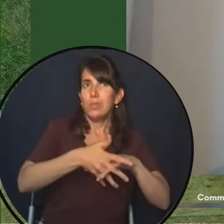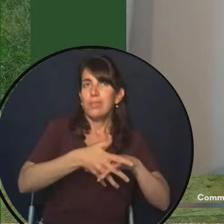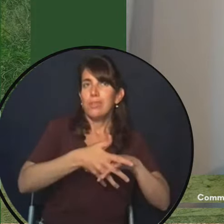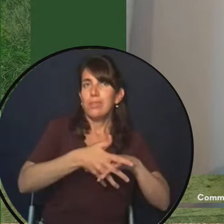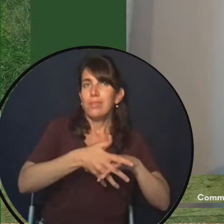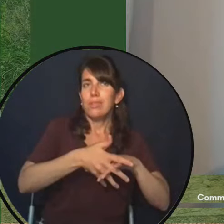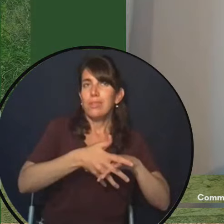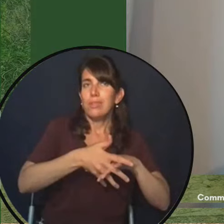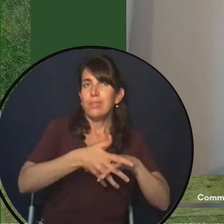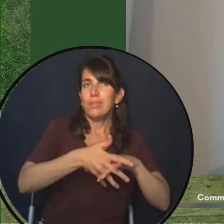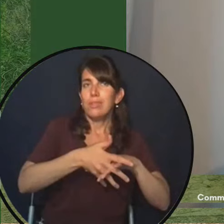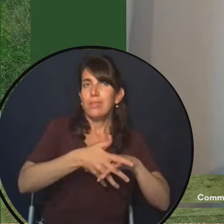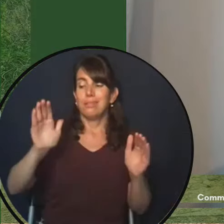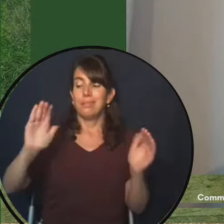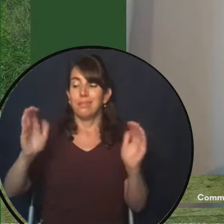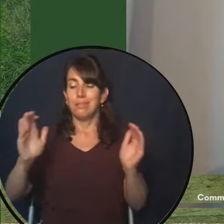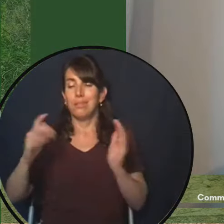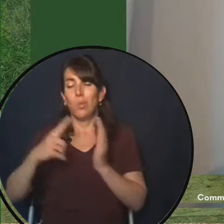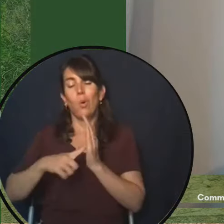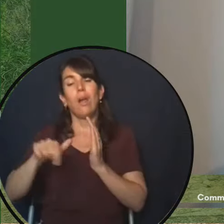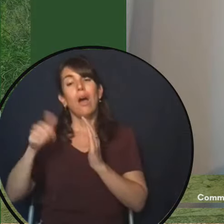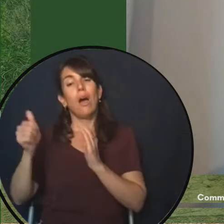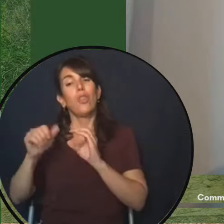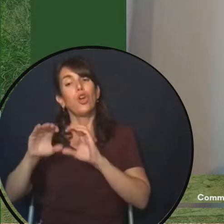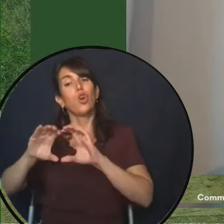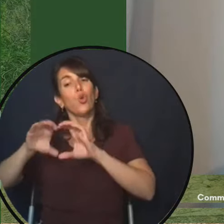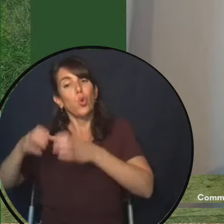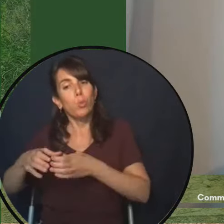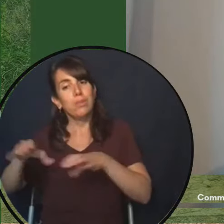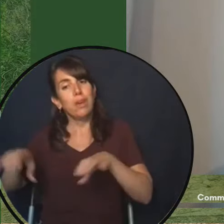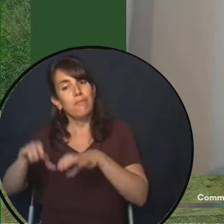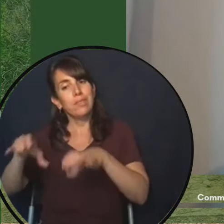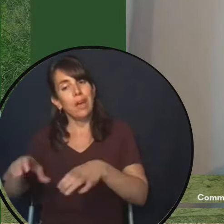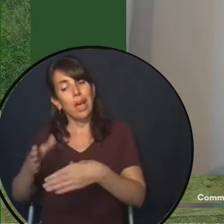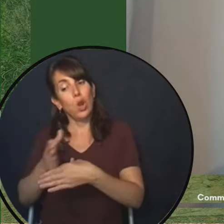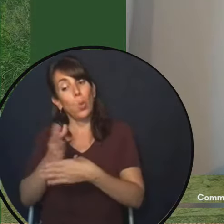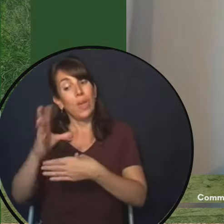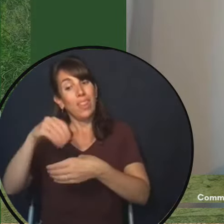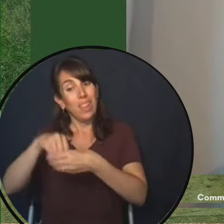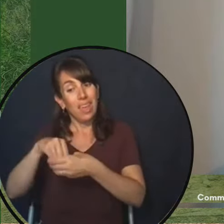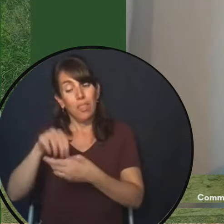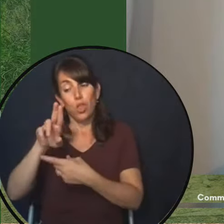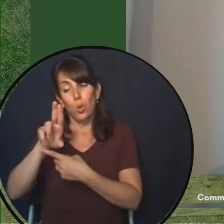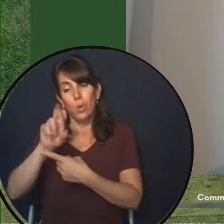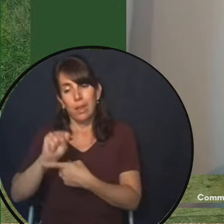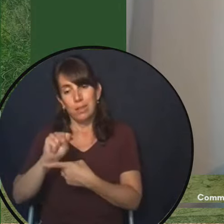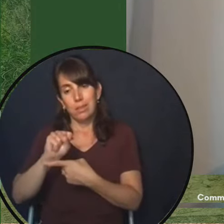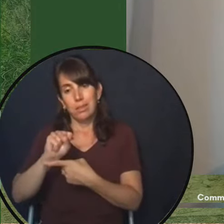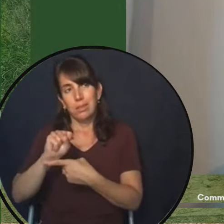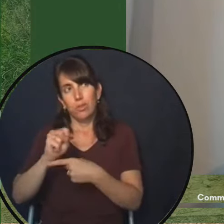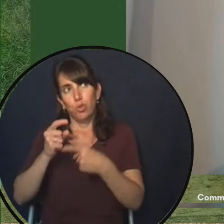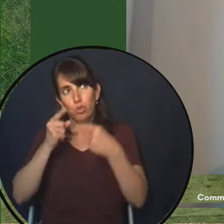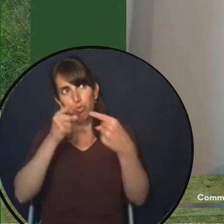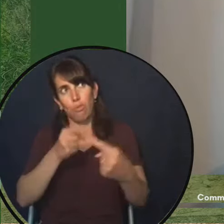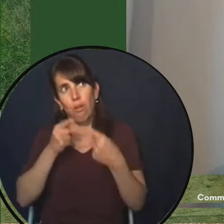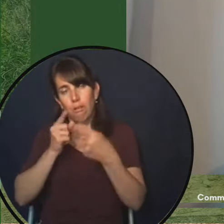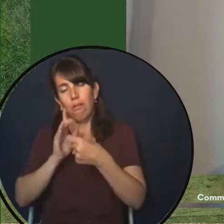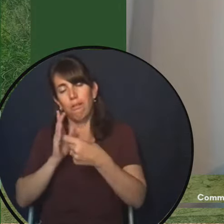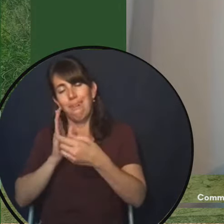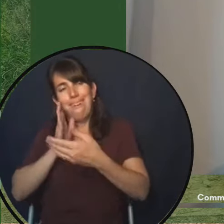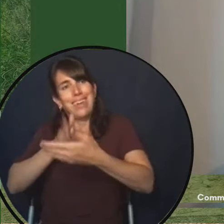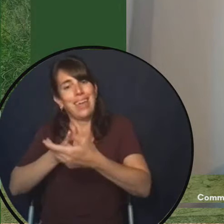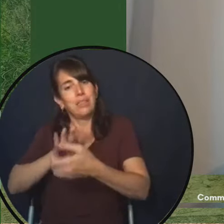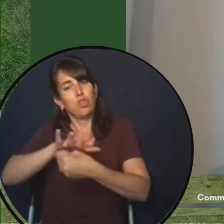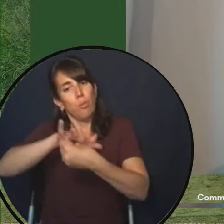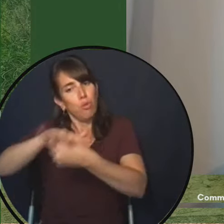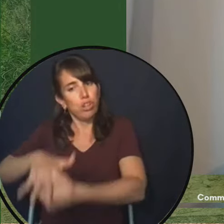versus what other groups have actually done within the United States to struggle against oppression. So I usually start with